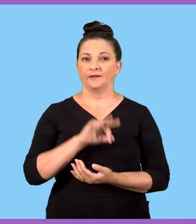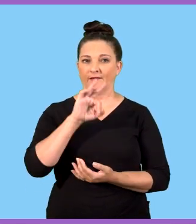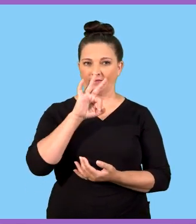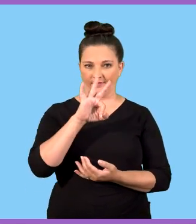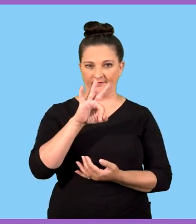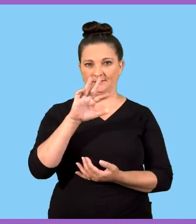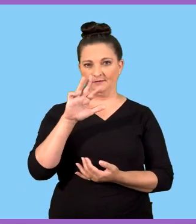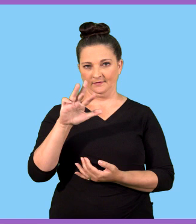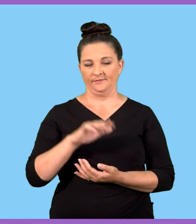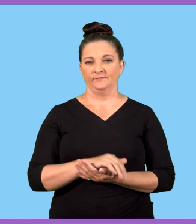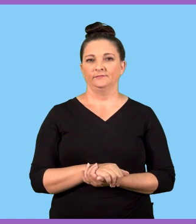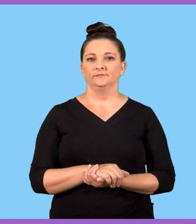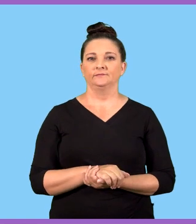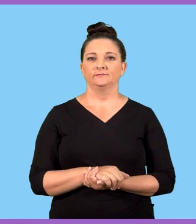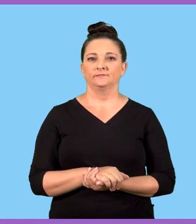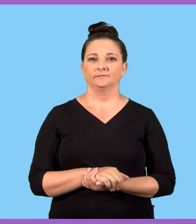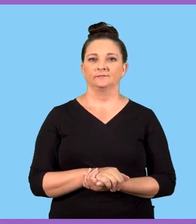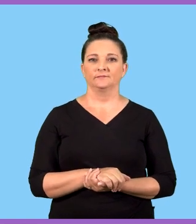And then another